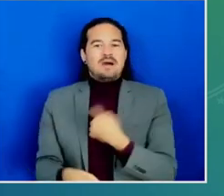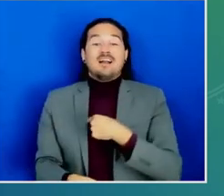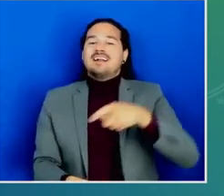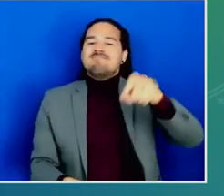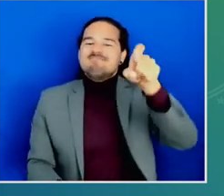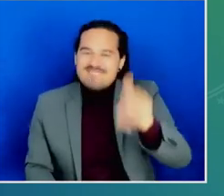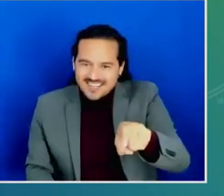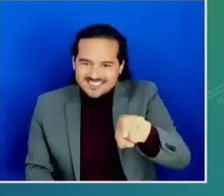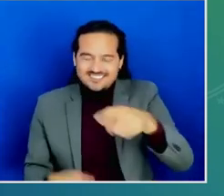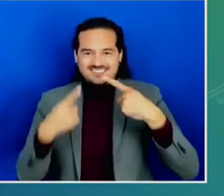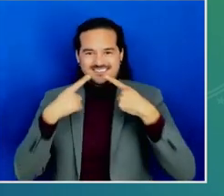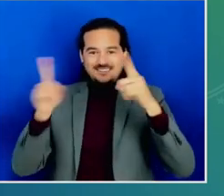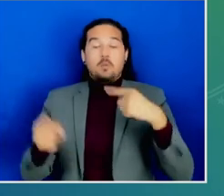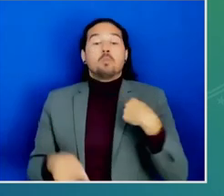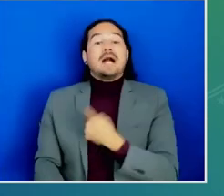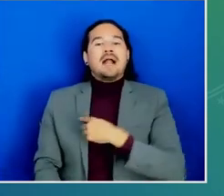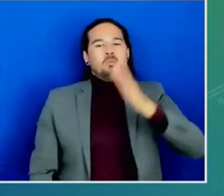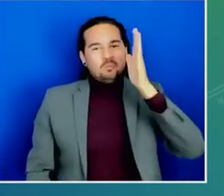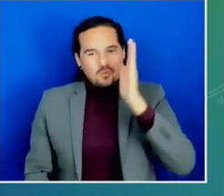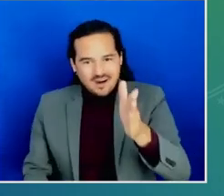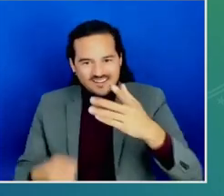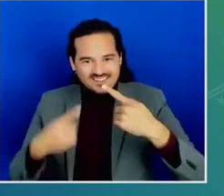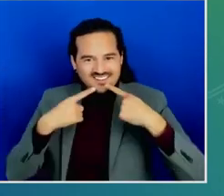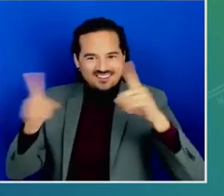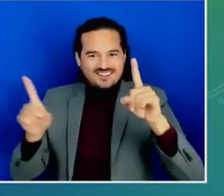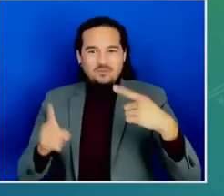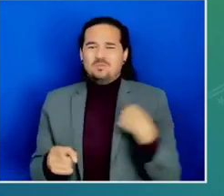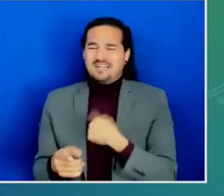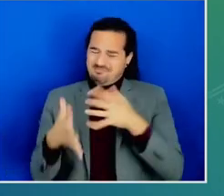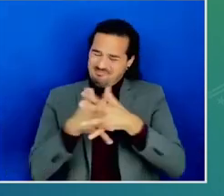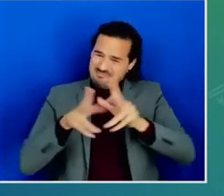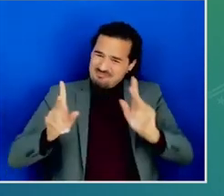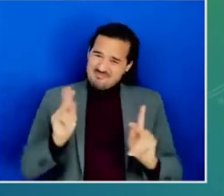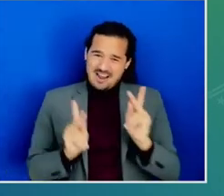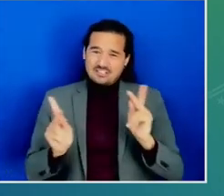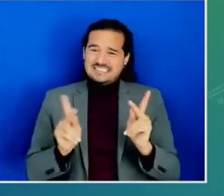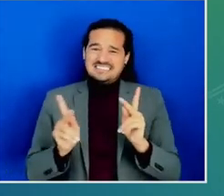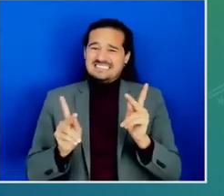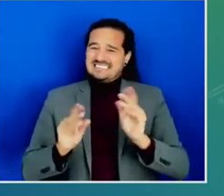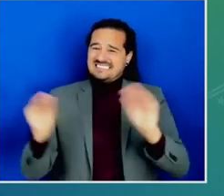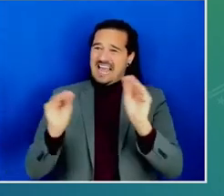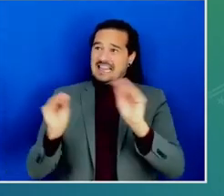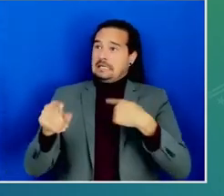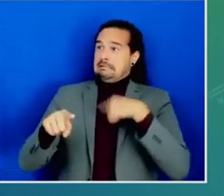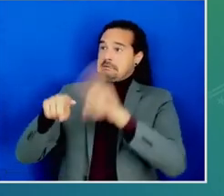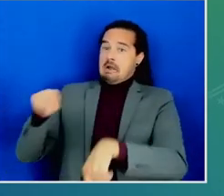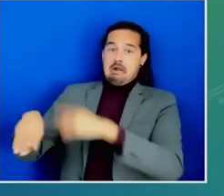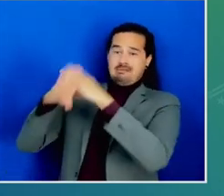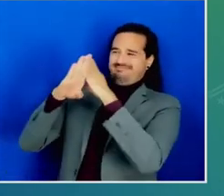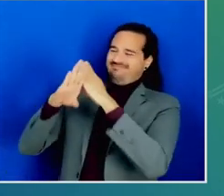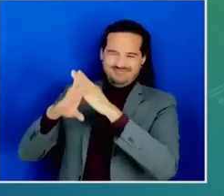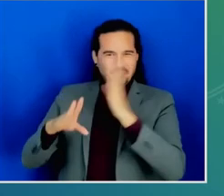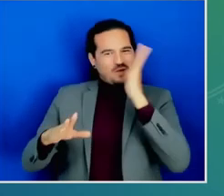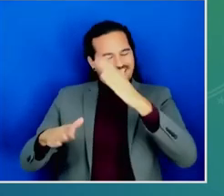do this, and we will do this. We are America. There's nothing we can't do when we do it